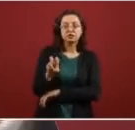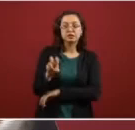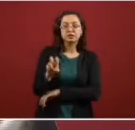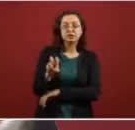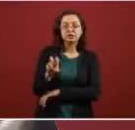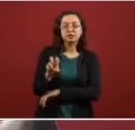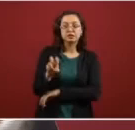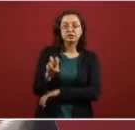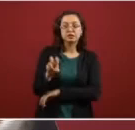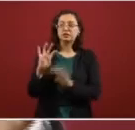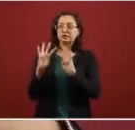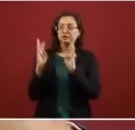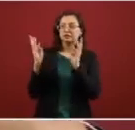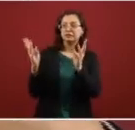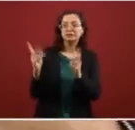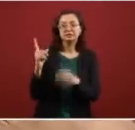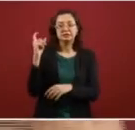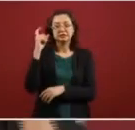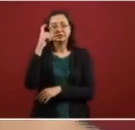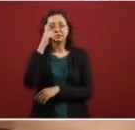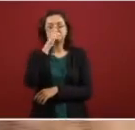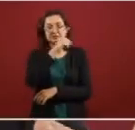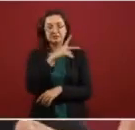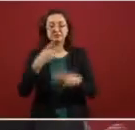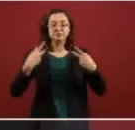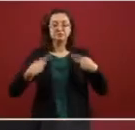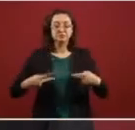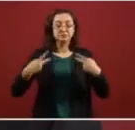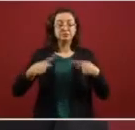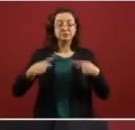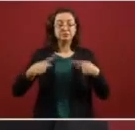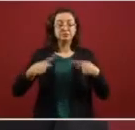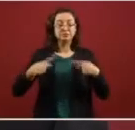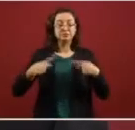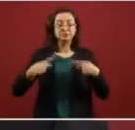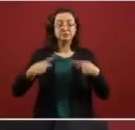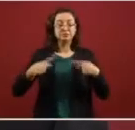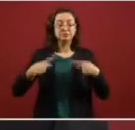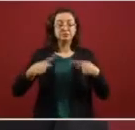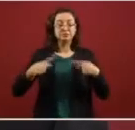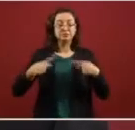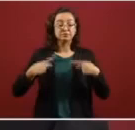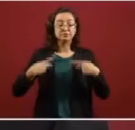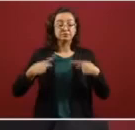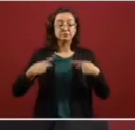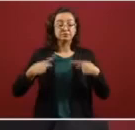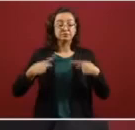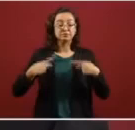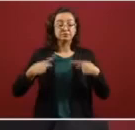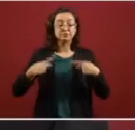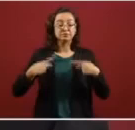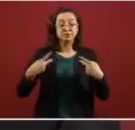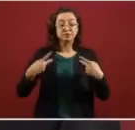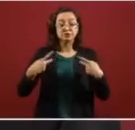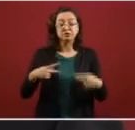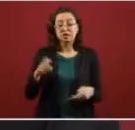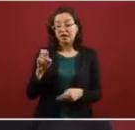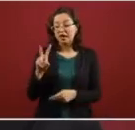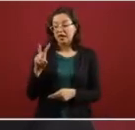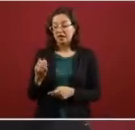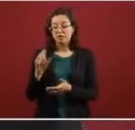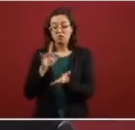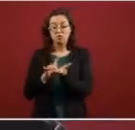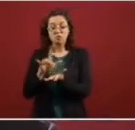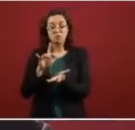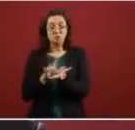two reasons. First of all, porque los seguidores o simpatizantes de él... Because his followers, the sympathizers, estaban en